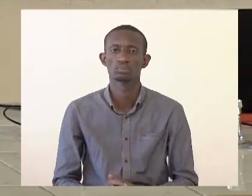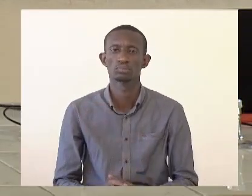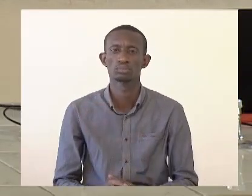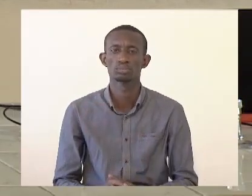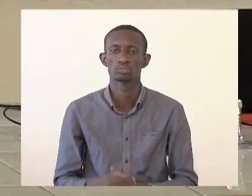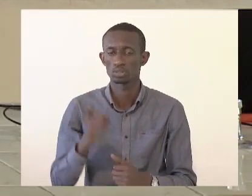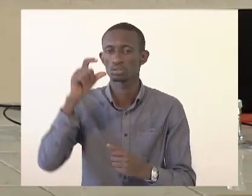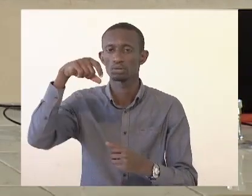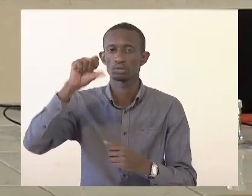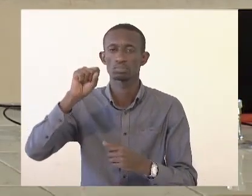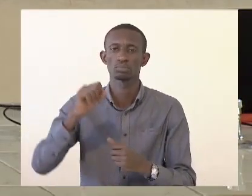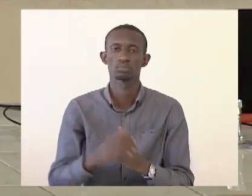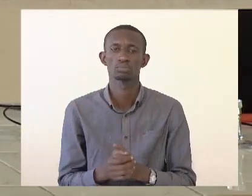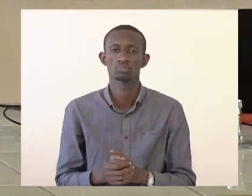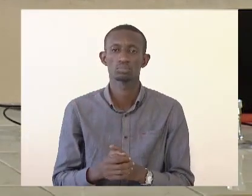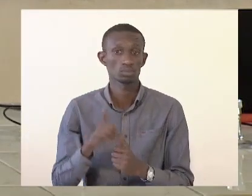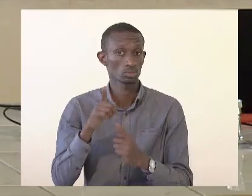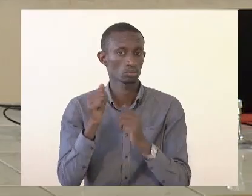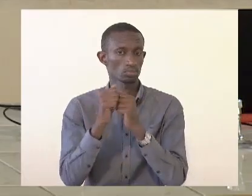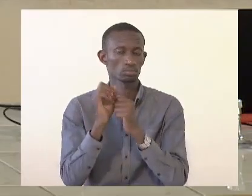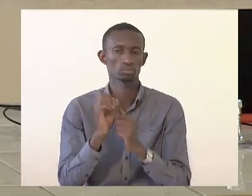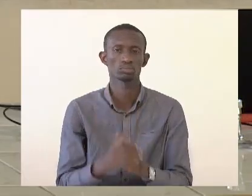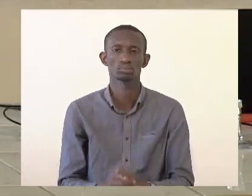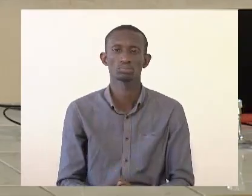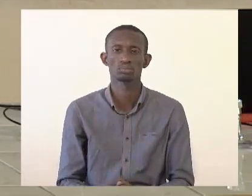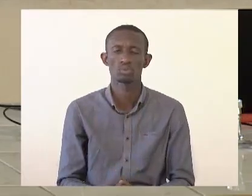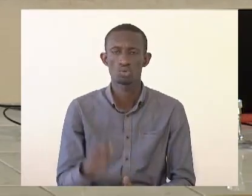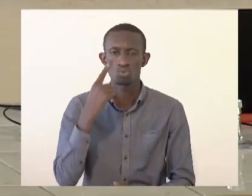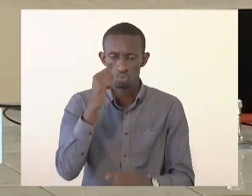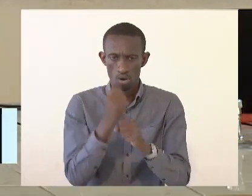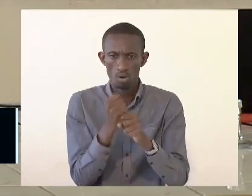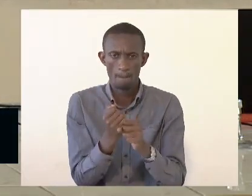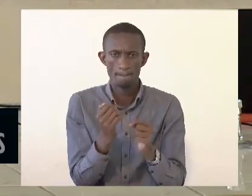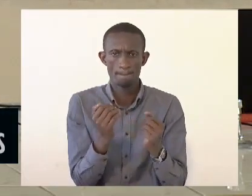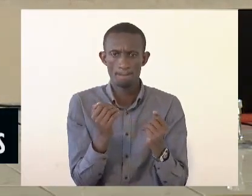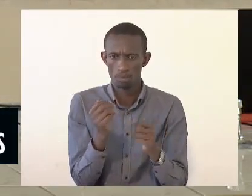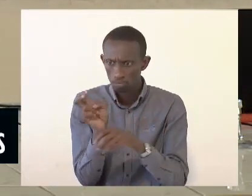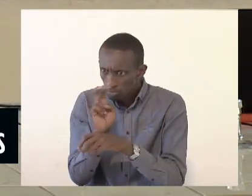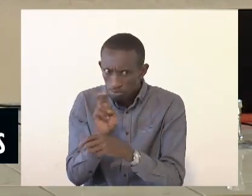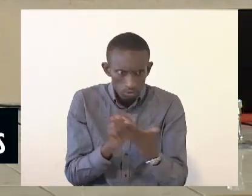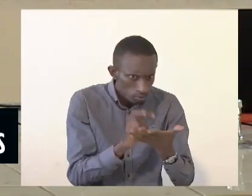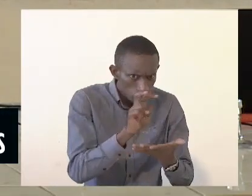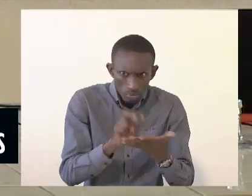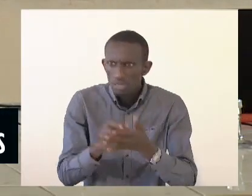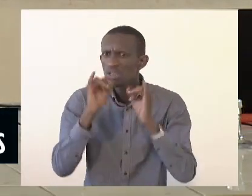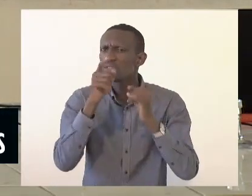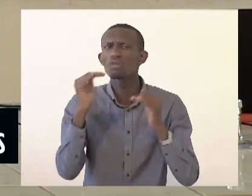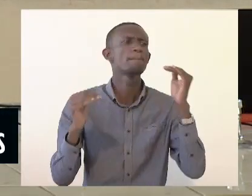which is solid. Barium sulfate is not soluble. And then we check if our equation is balanced. 2 hydrogen